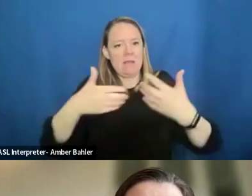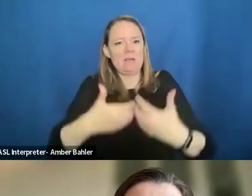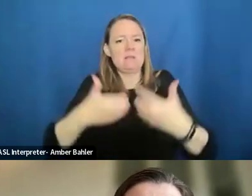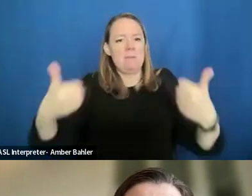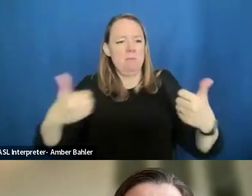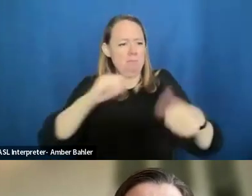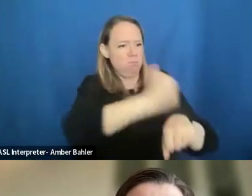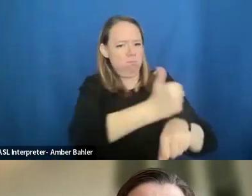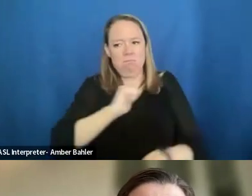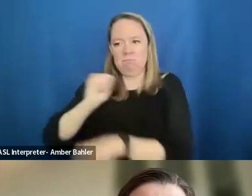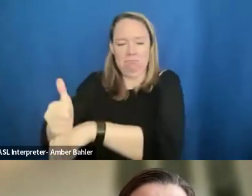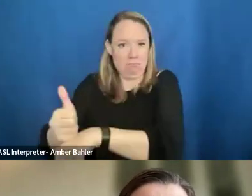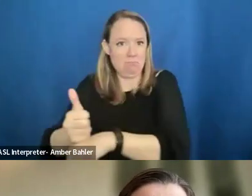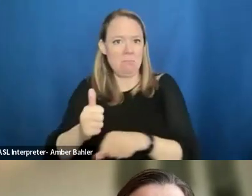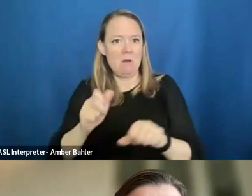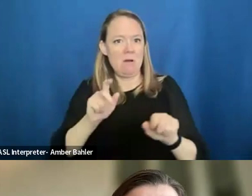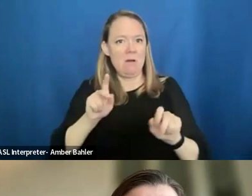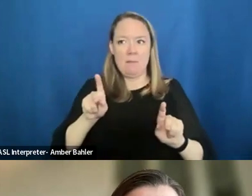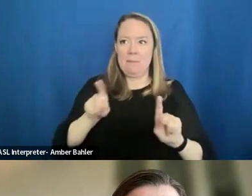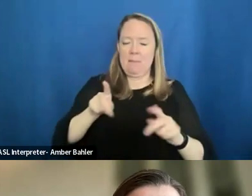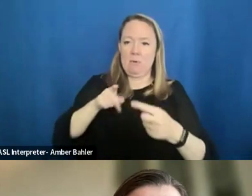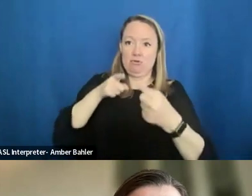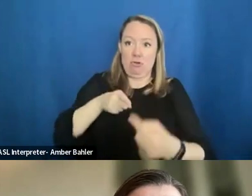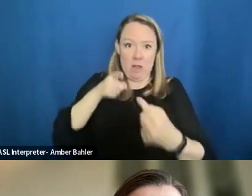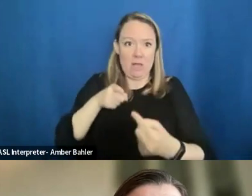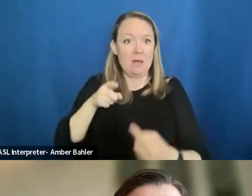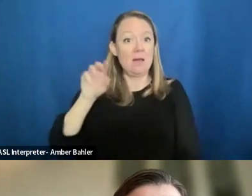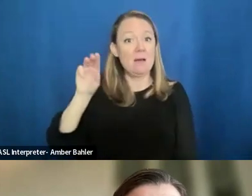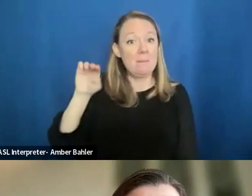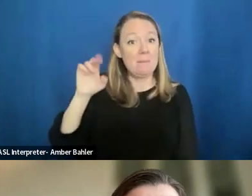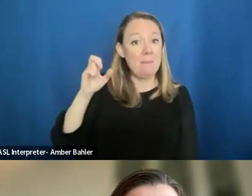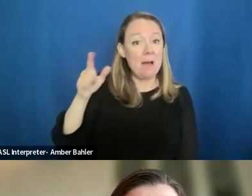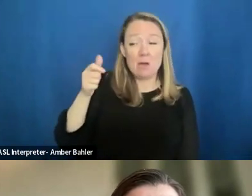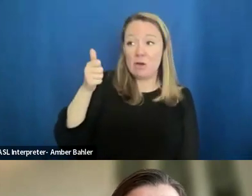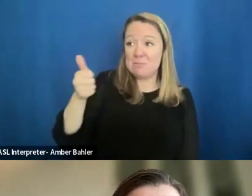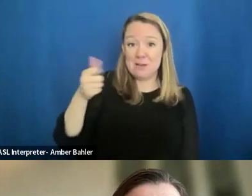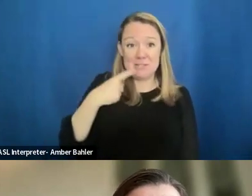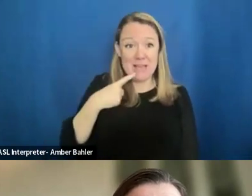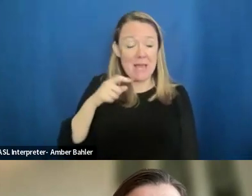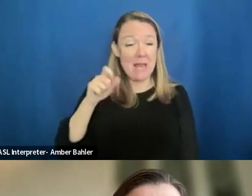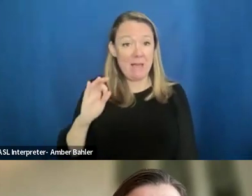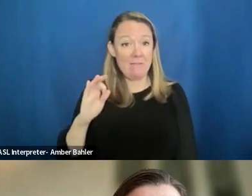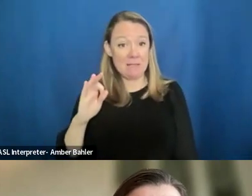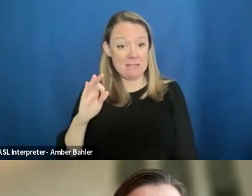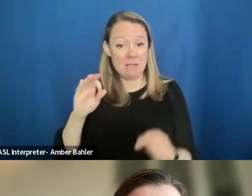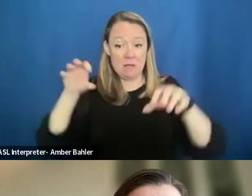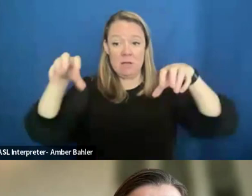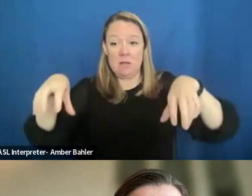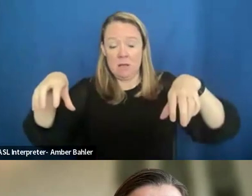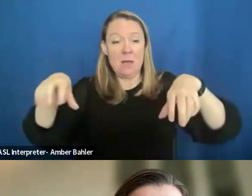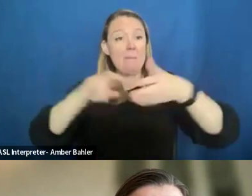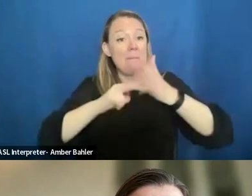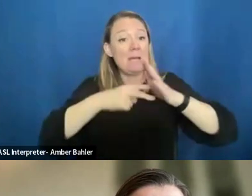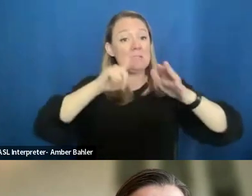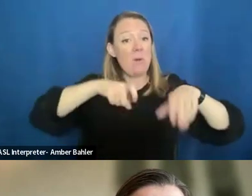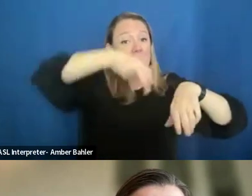feeling that. And like Michael said, right, if there's this much distance to literally walk between that, then that's a huge, even bigger distance. And then